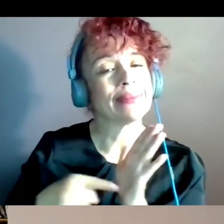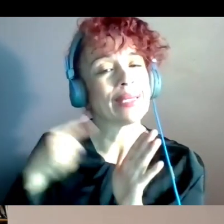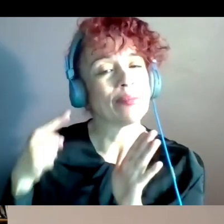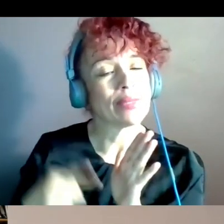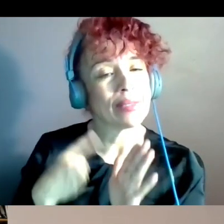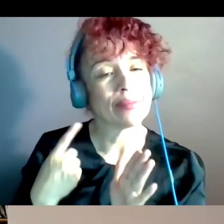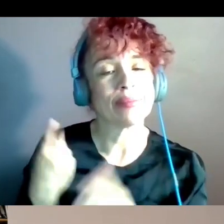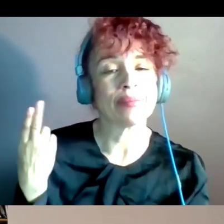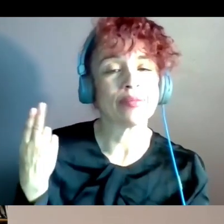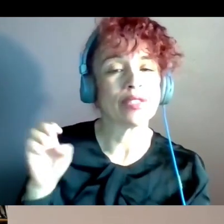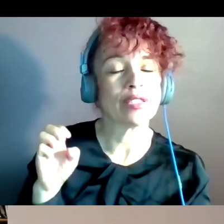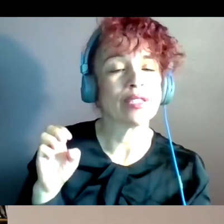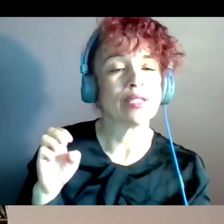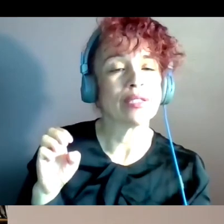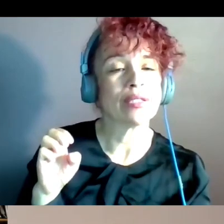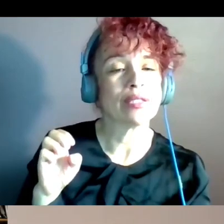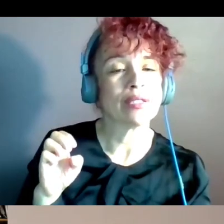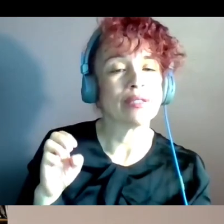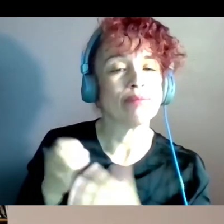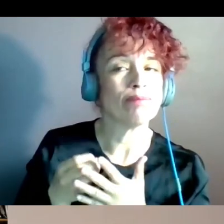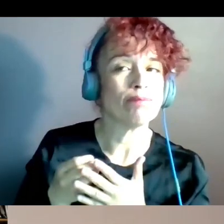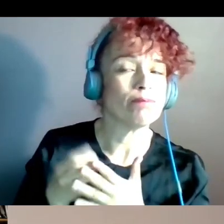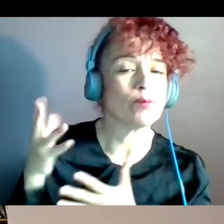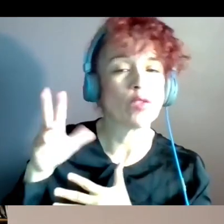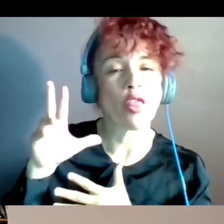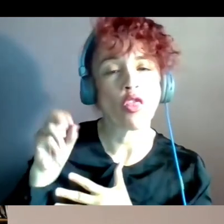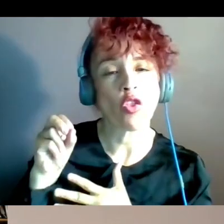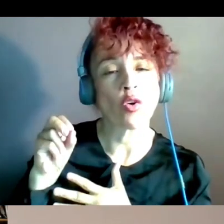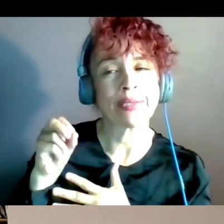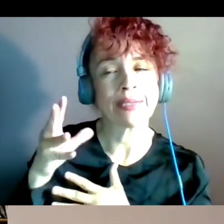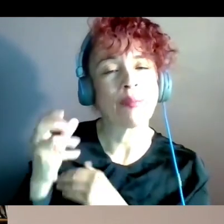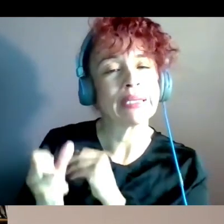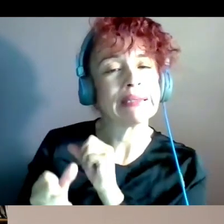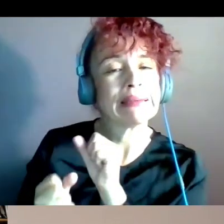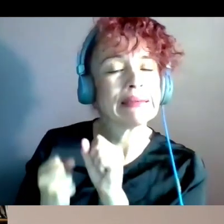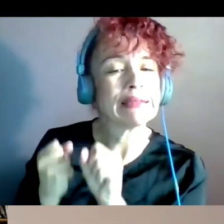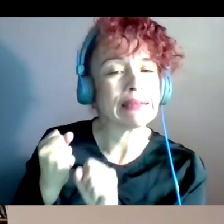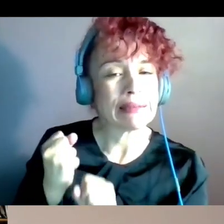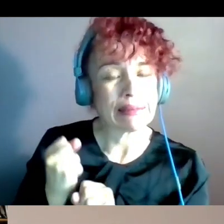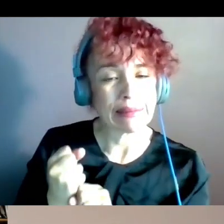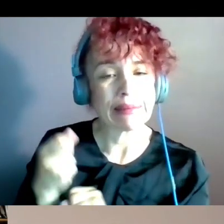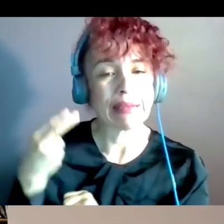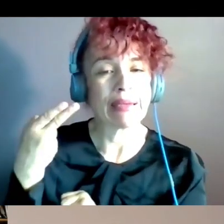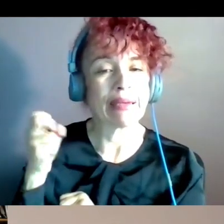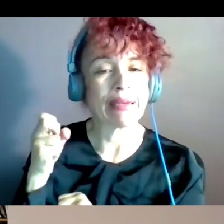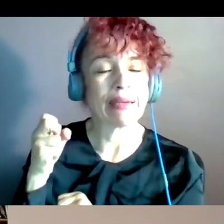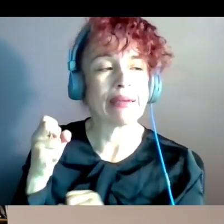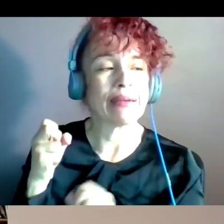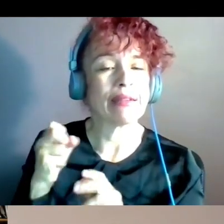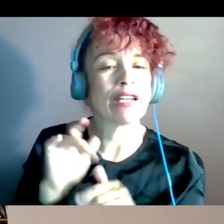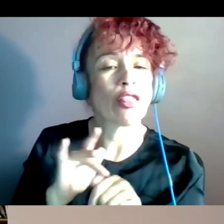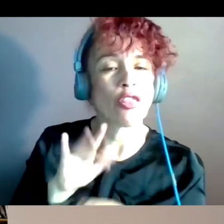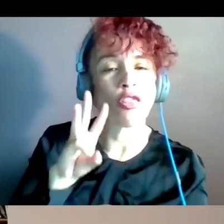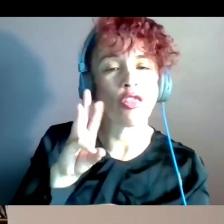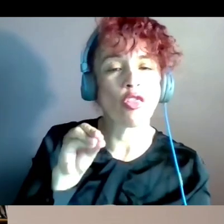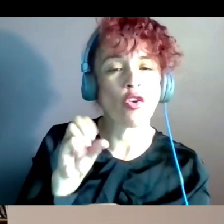He was, well, it's been 30 something years, and he was in his early 60s